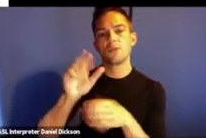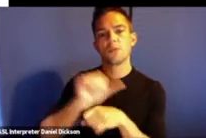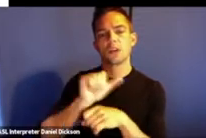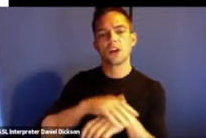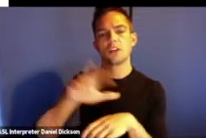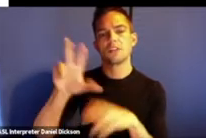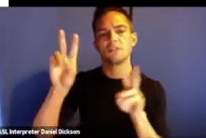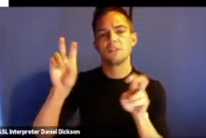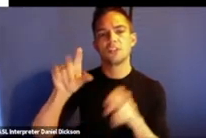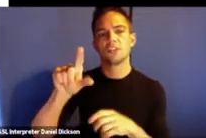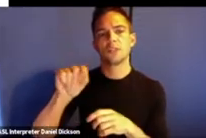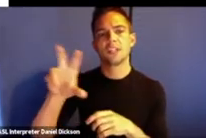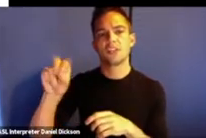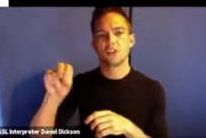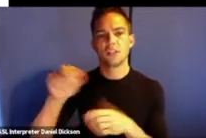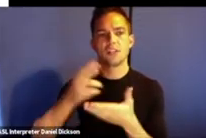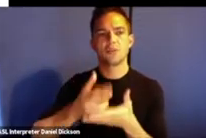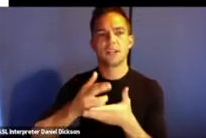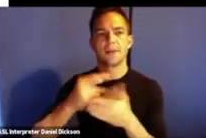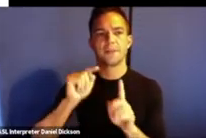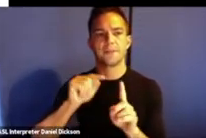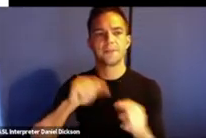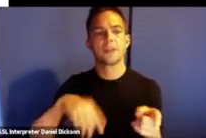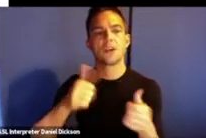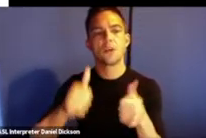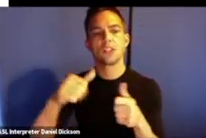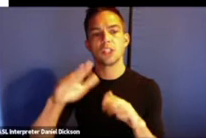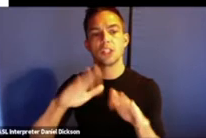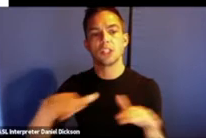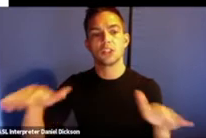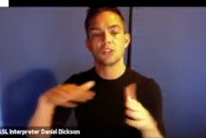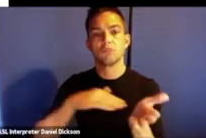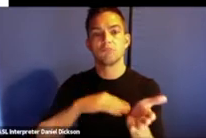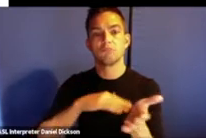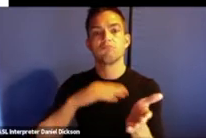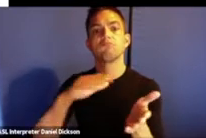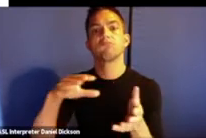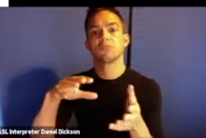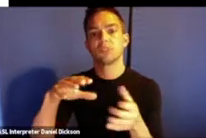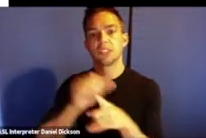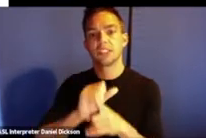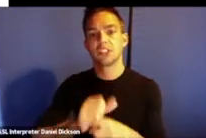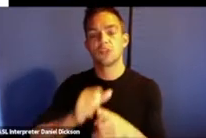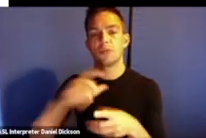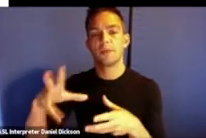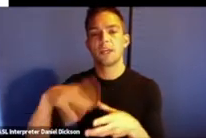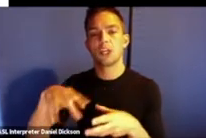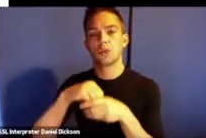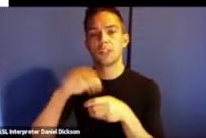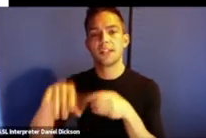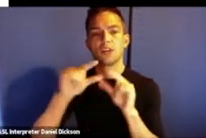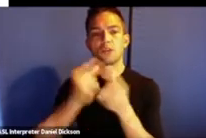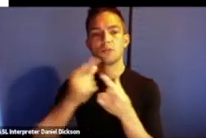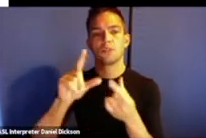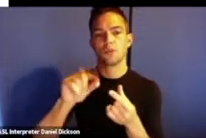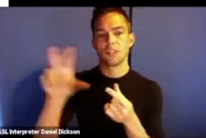not done yet was identify which pediatric conditions would be included in their group of 20 that they were going to include